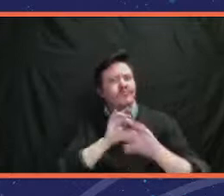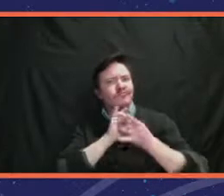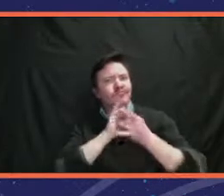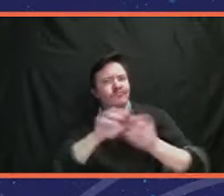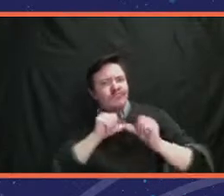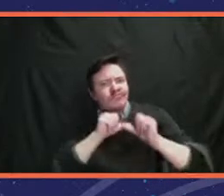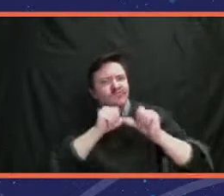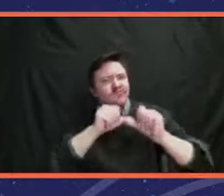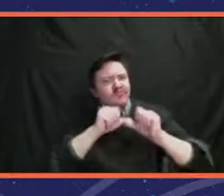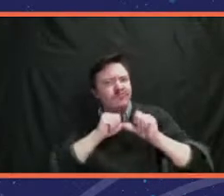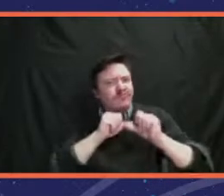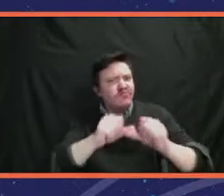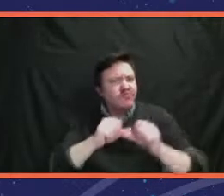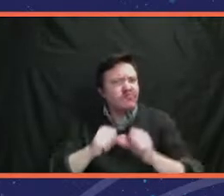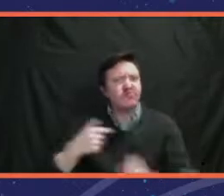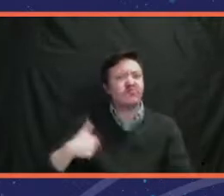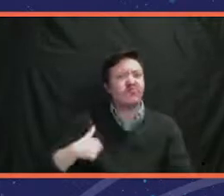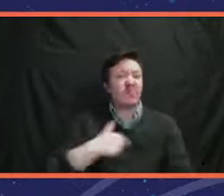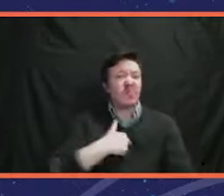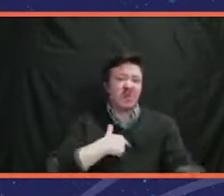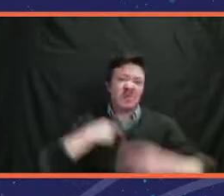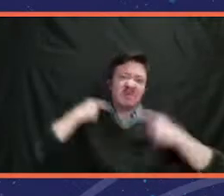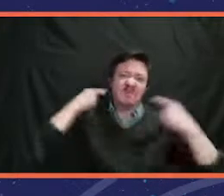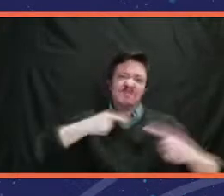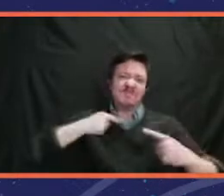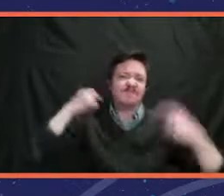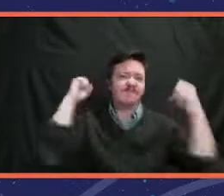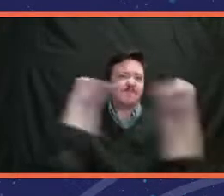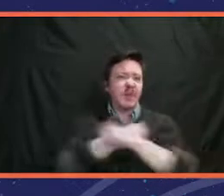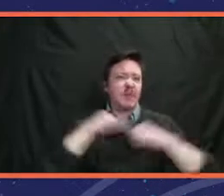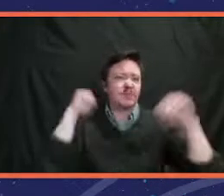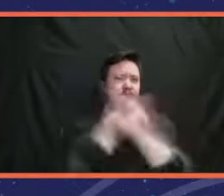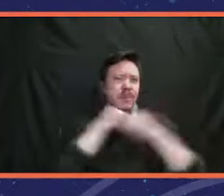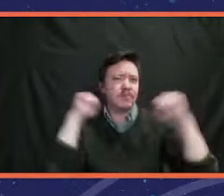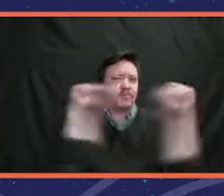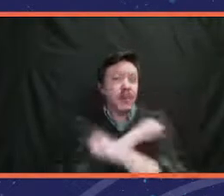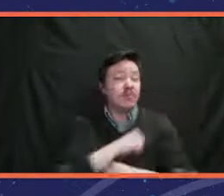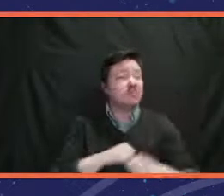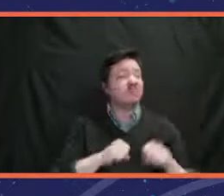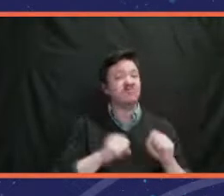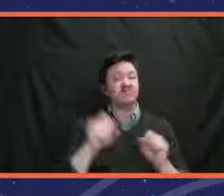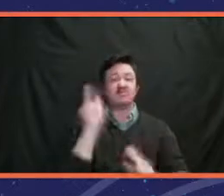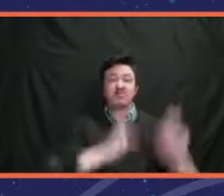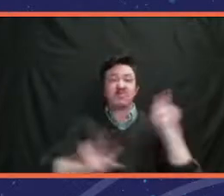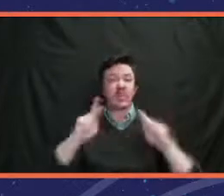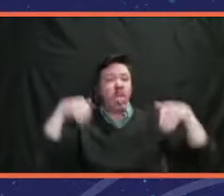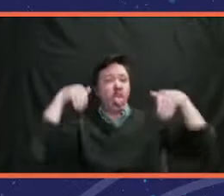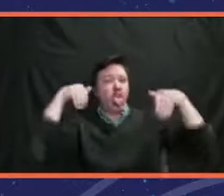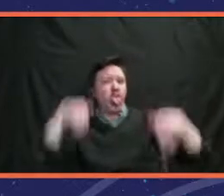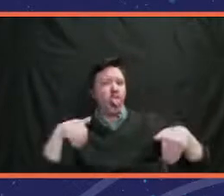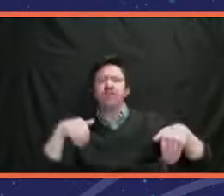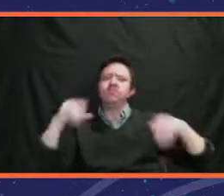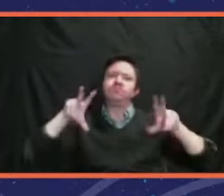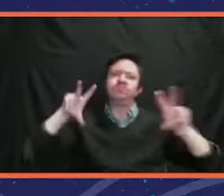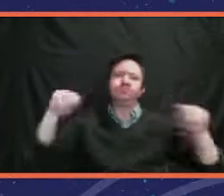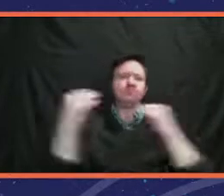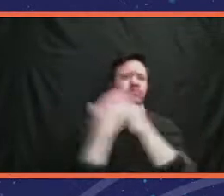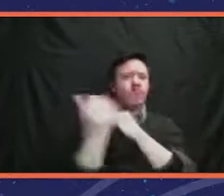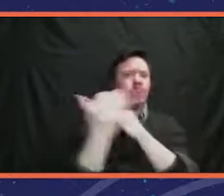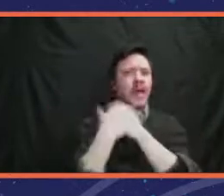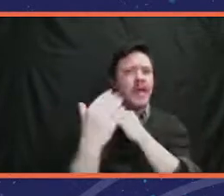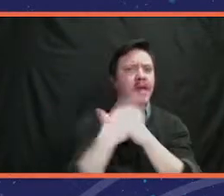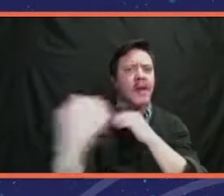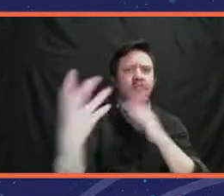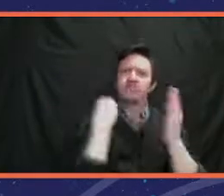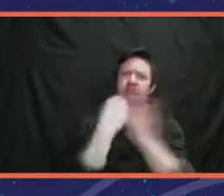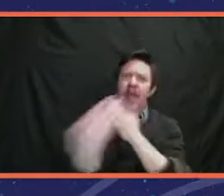be outrage, causing the sleep to wake up, calling the warriors to rise up. They never seen us turn into